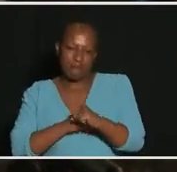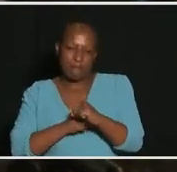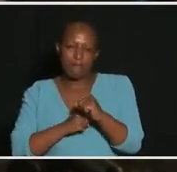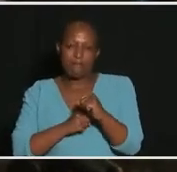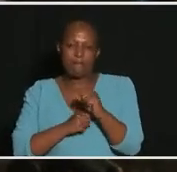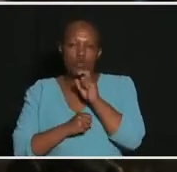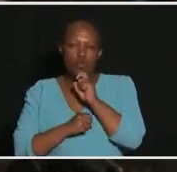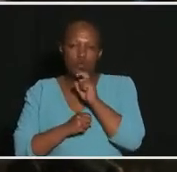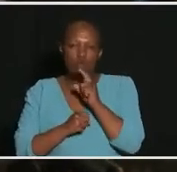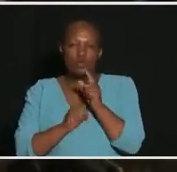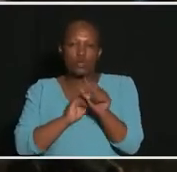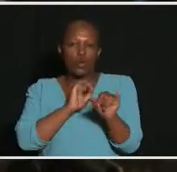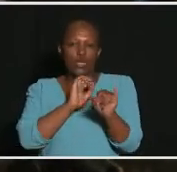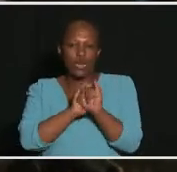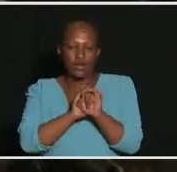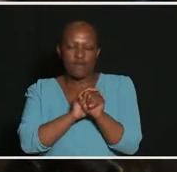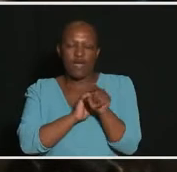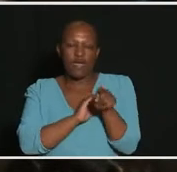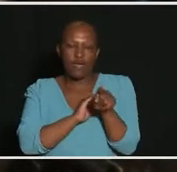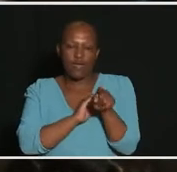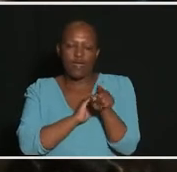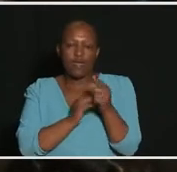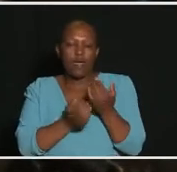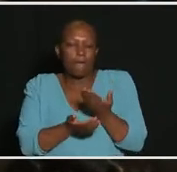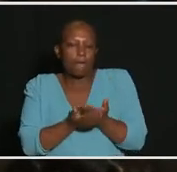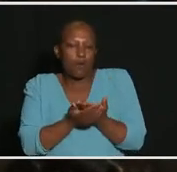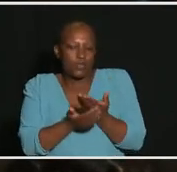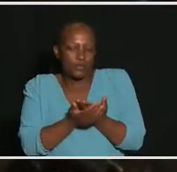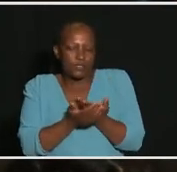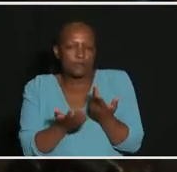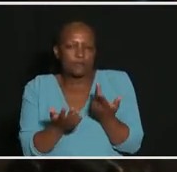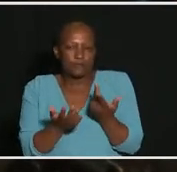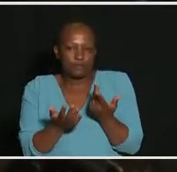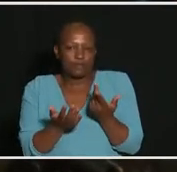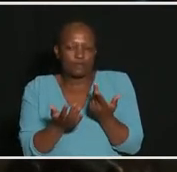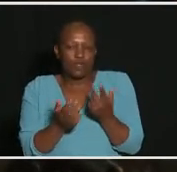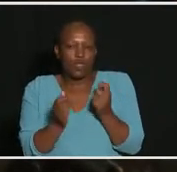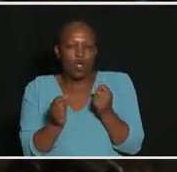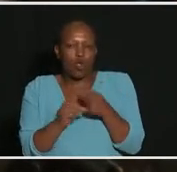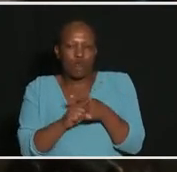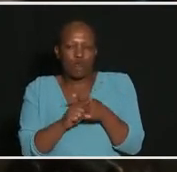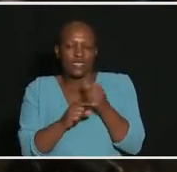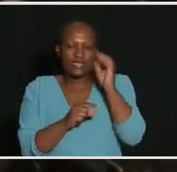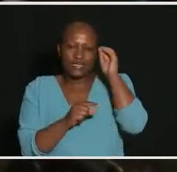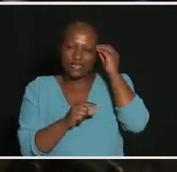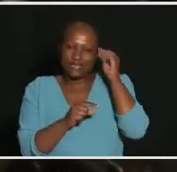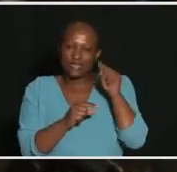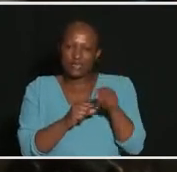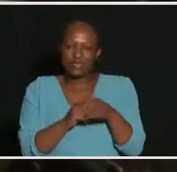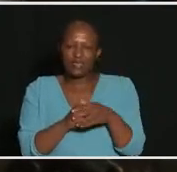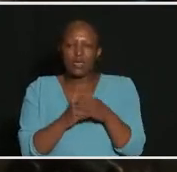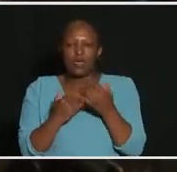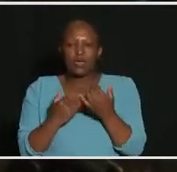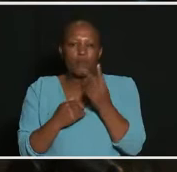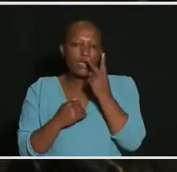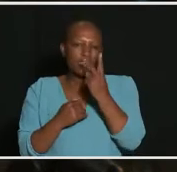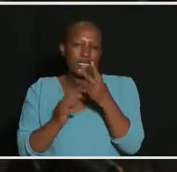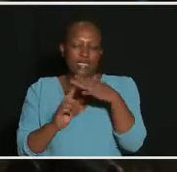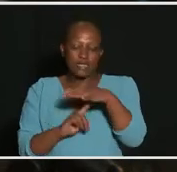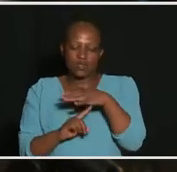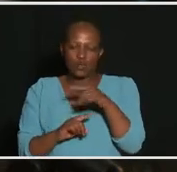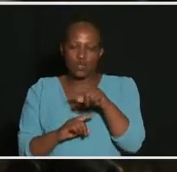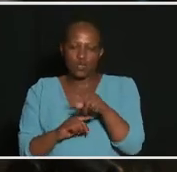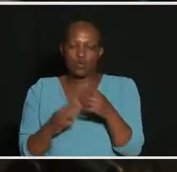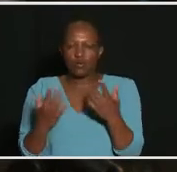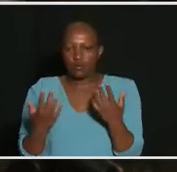can be used in terms of identifying a possible conflict of interest because I see no situation whereby